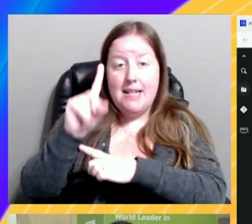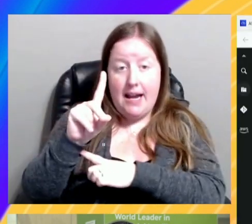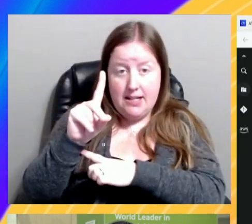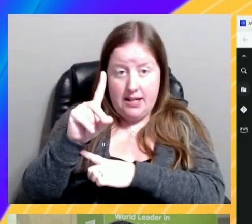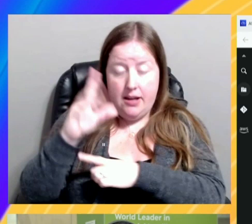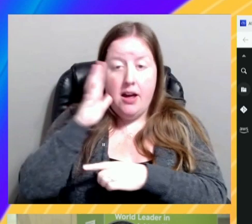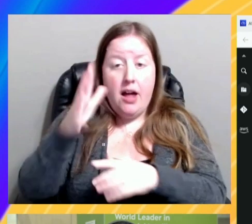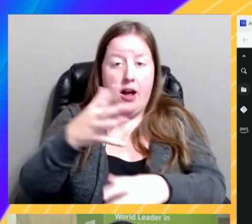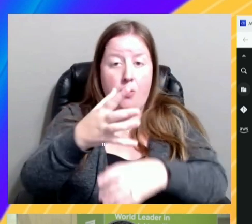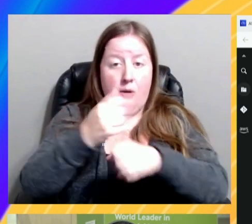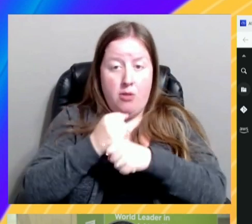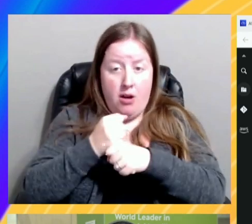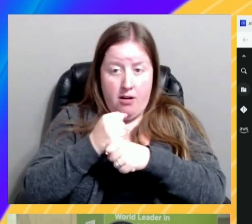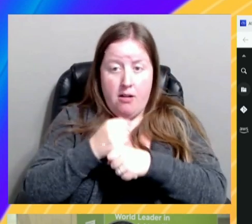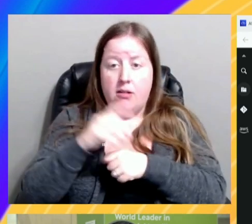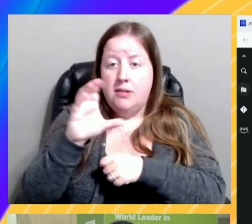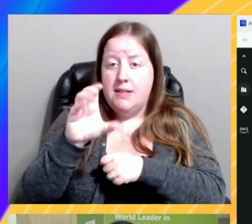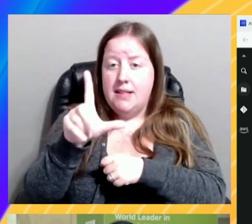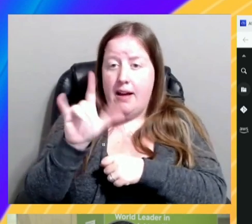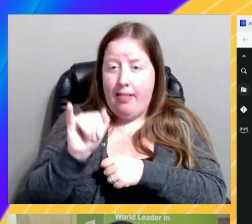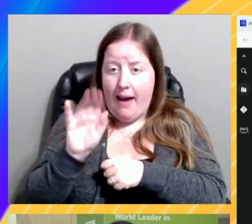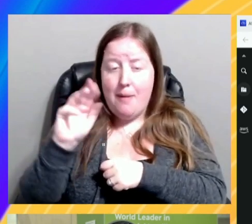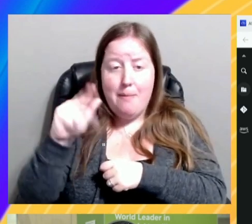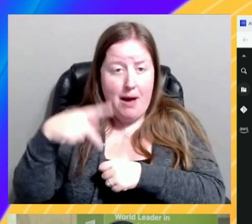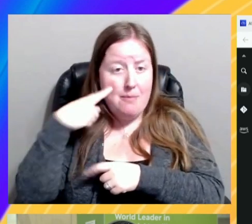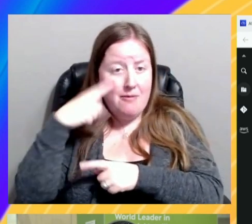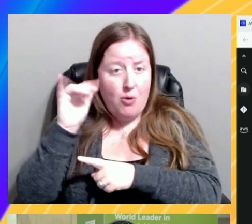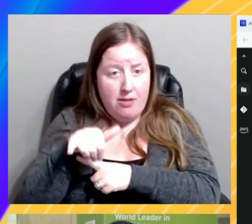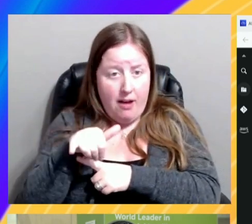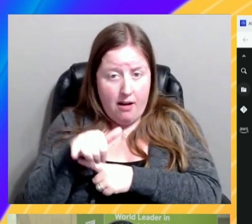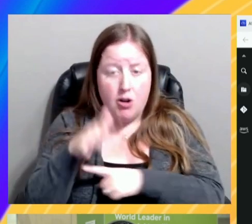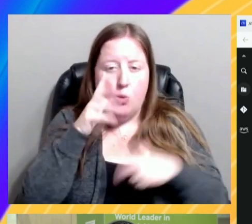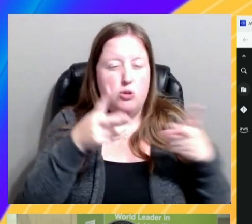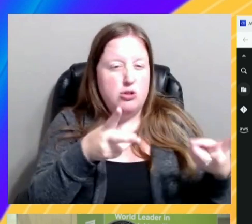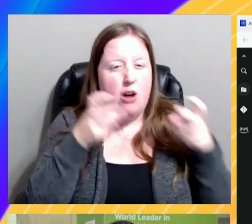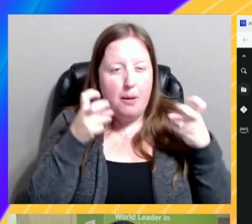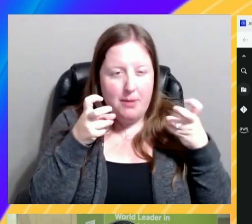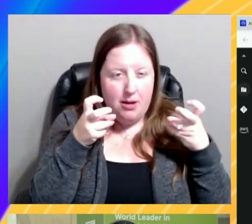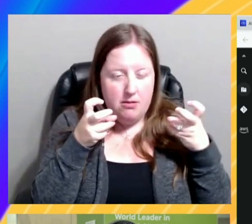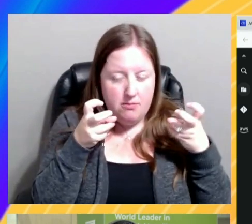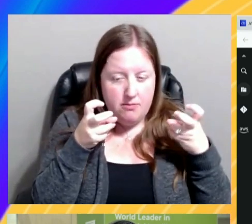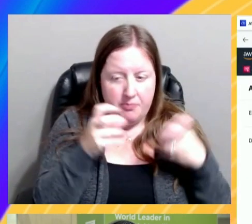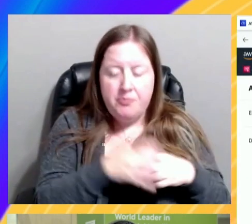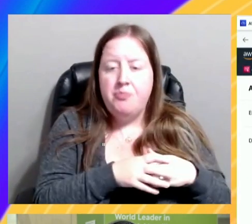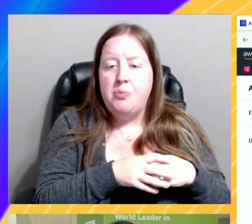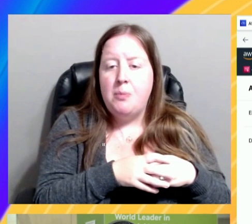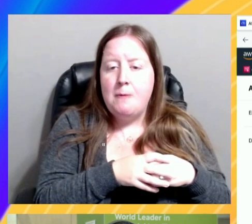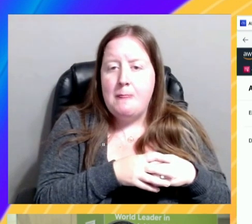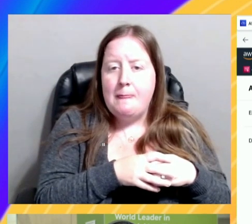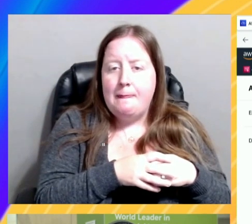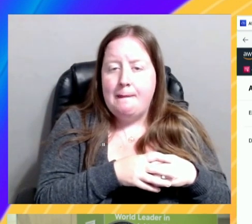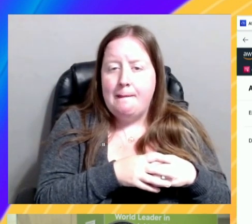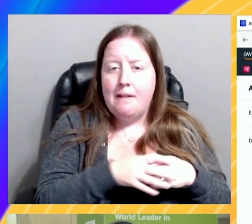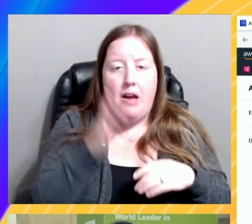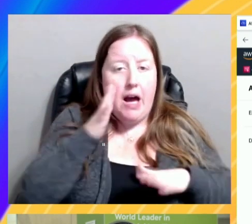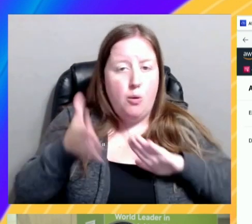the CLI command to do that. So I'm just going to go and copy that here. And I will run it